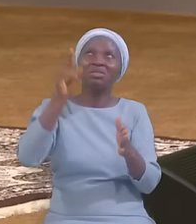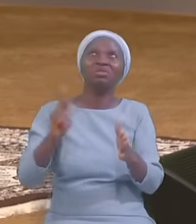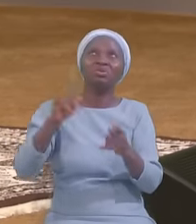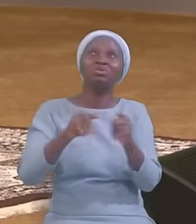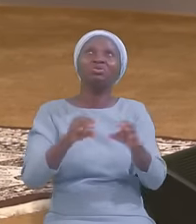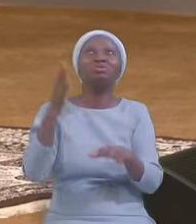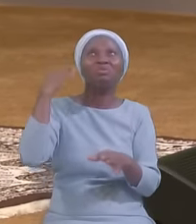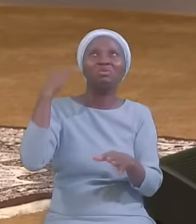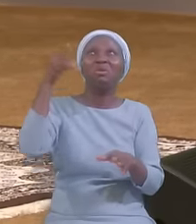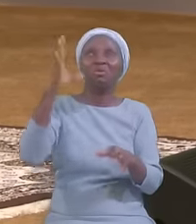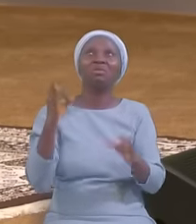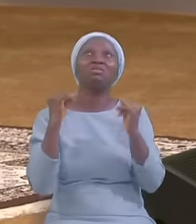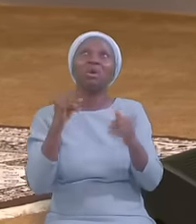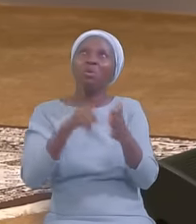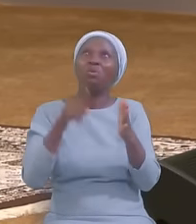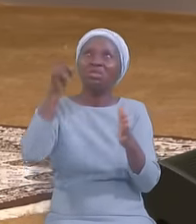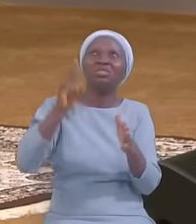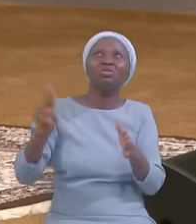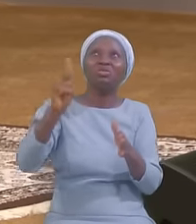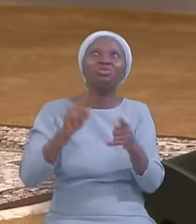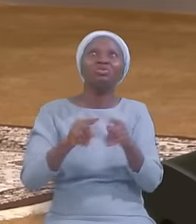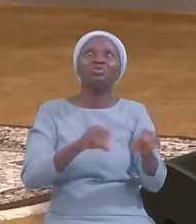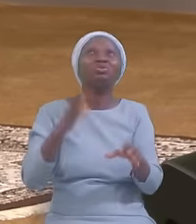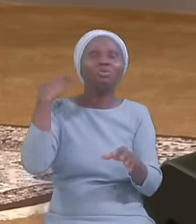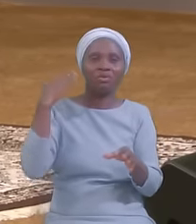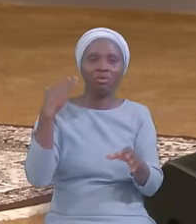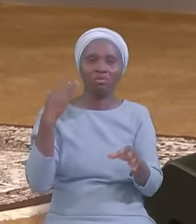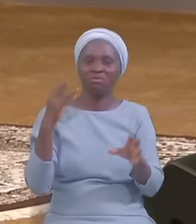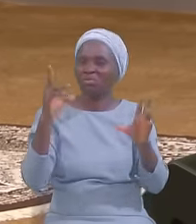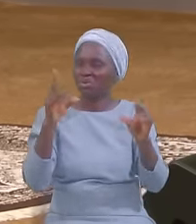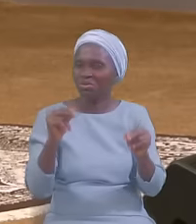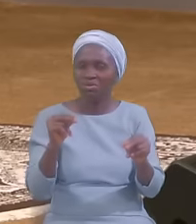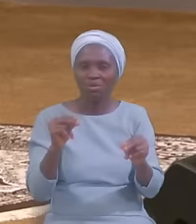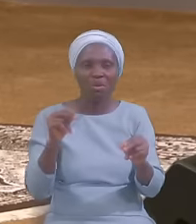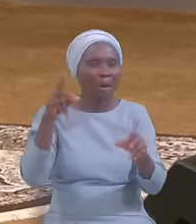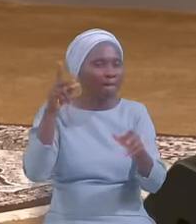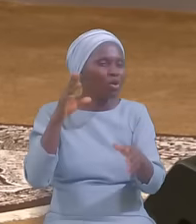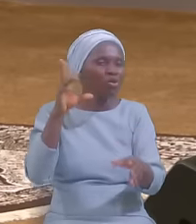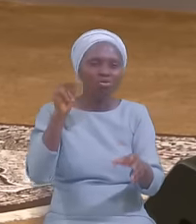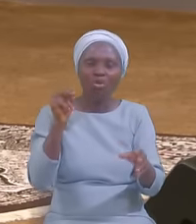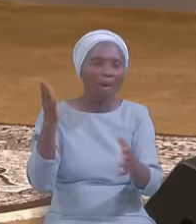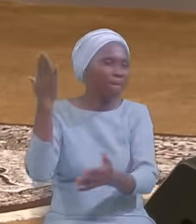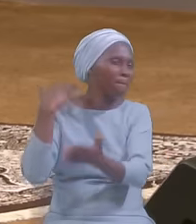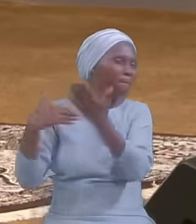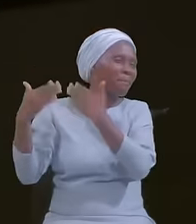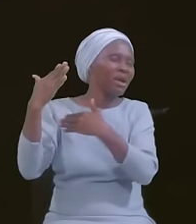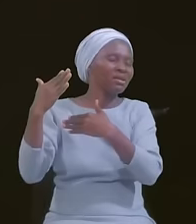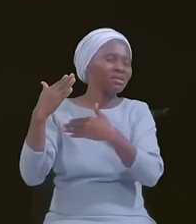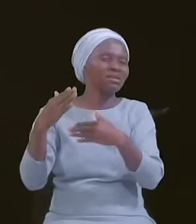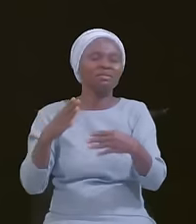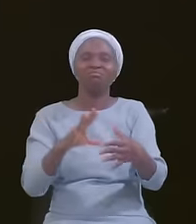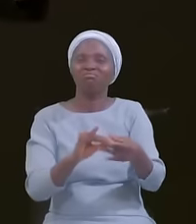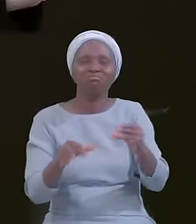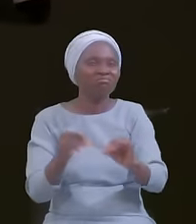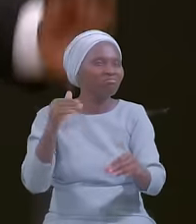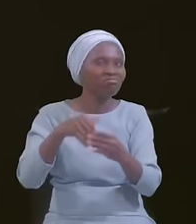he used to do. No, there is no past tense in God. I said there's no past tense in God.